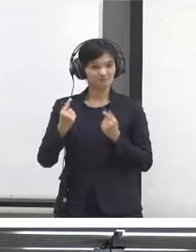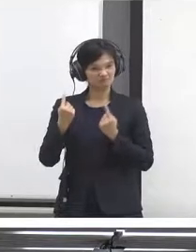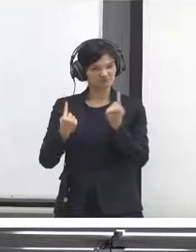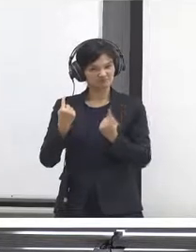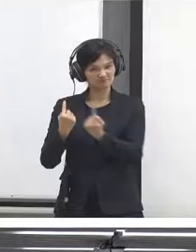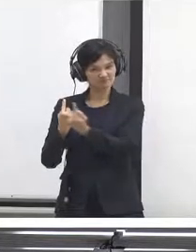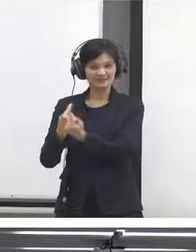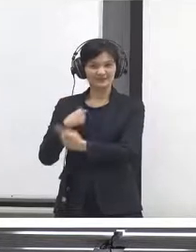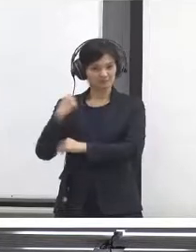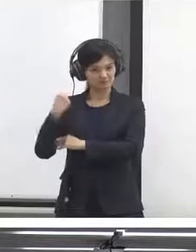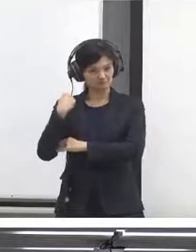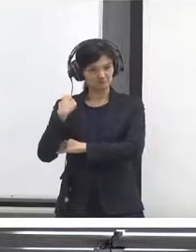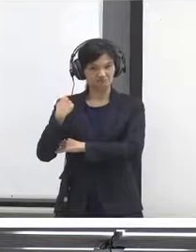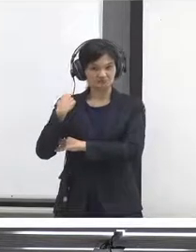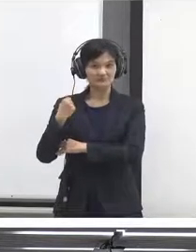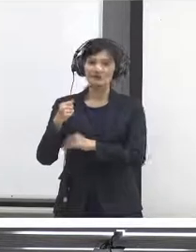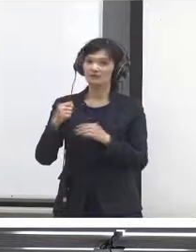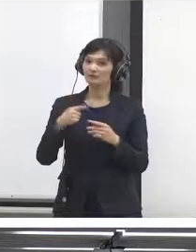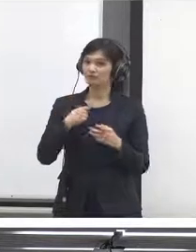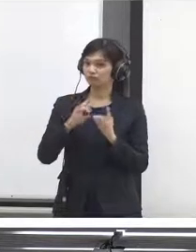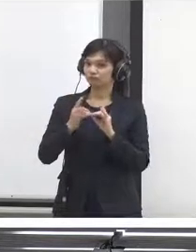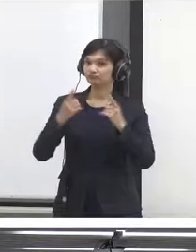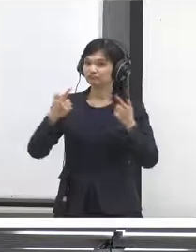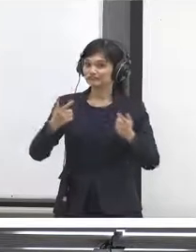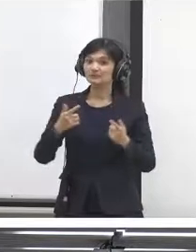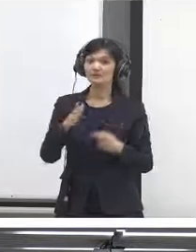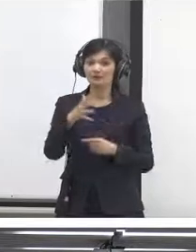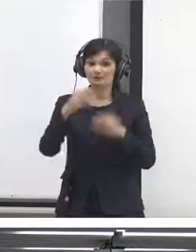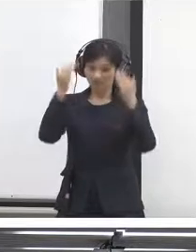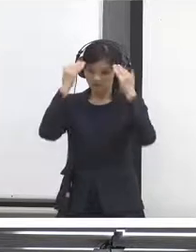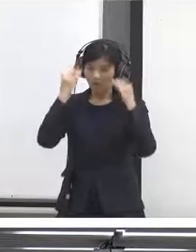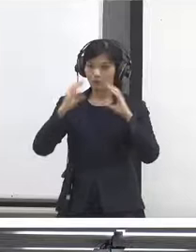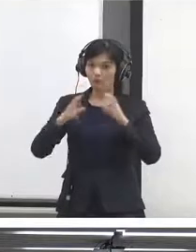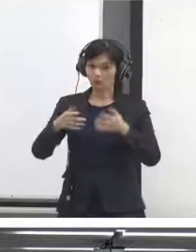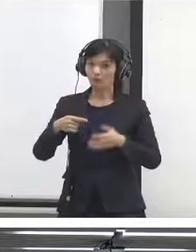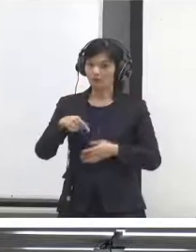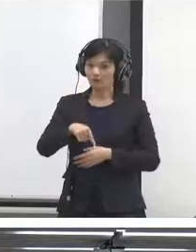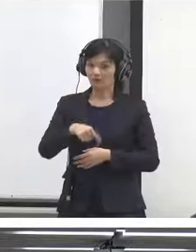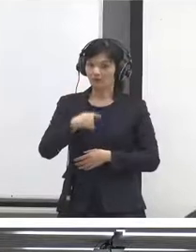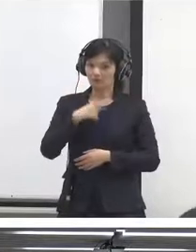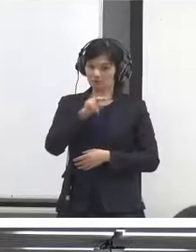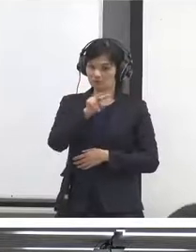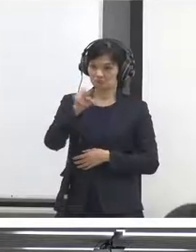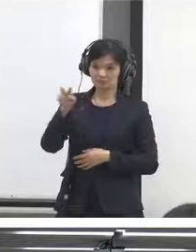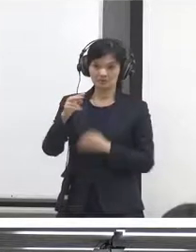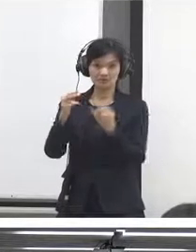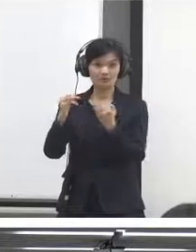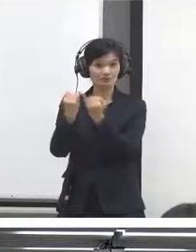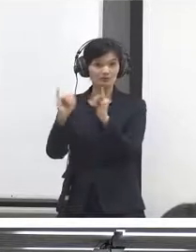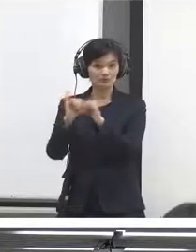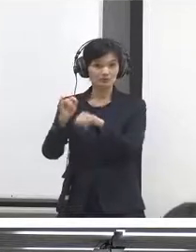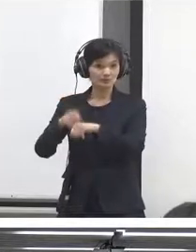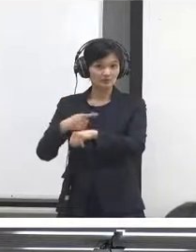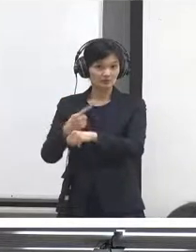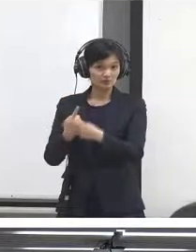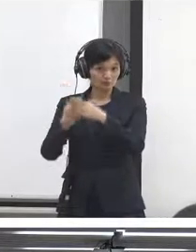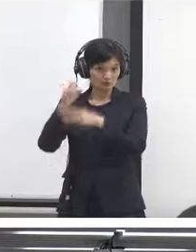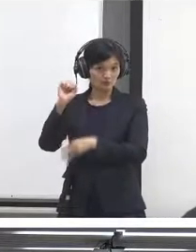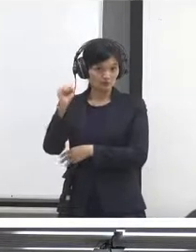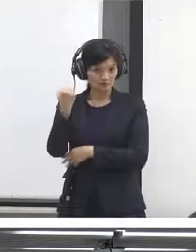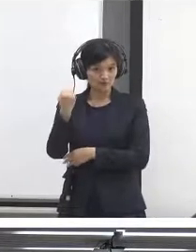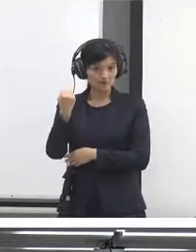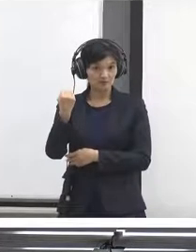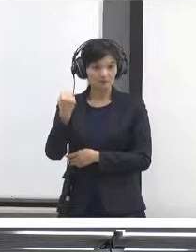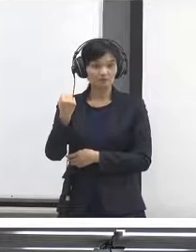Korea, tons of feminism issue news incidents are have poured out since